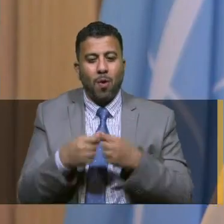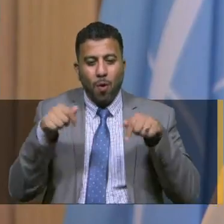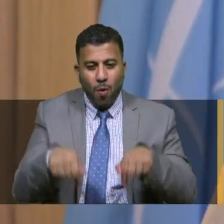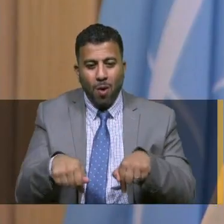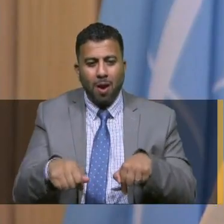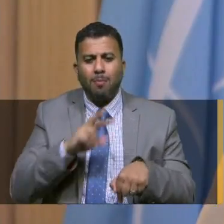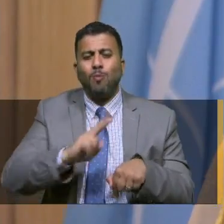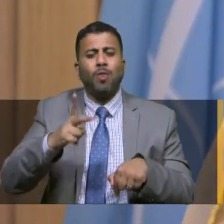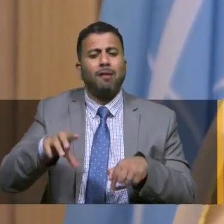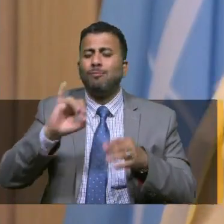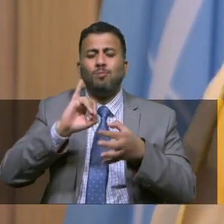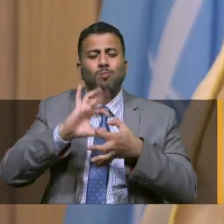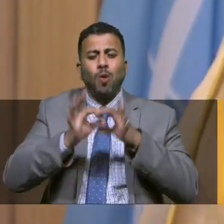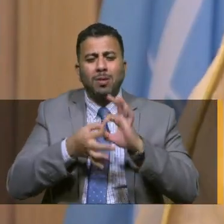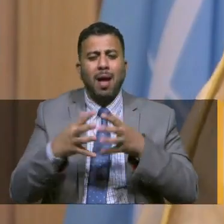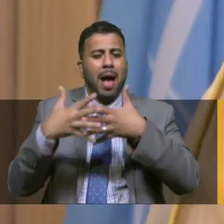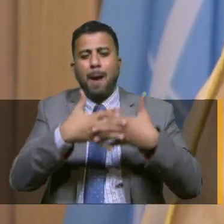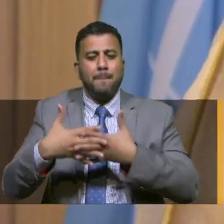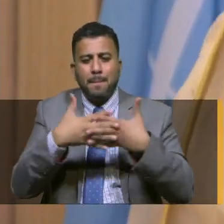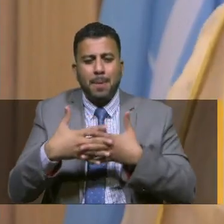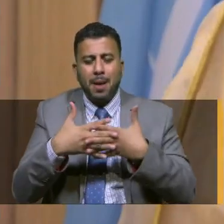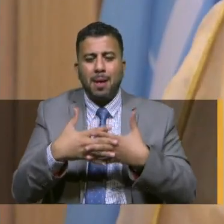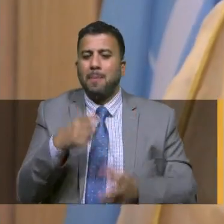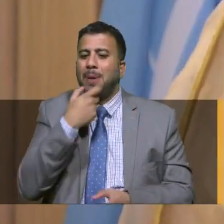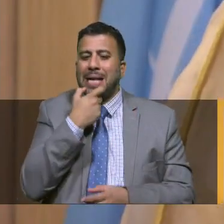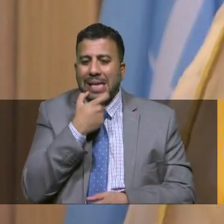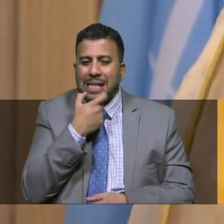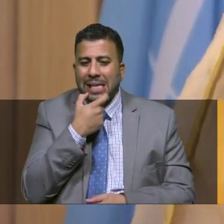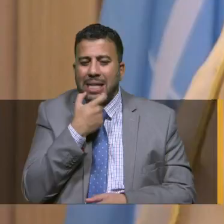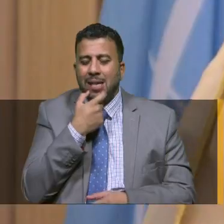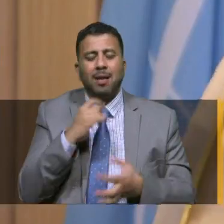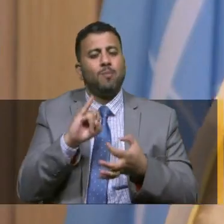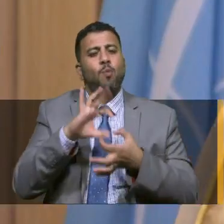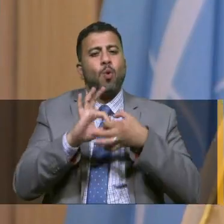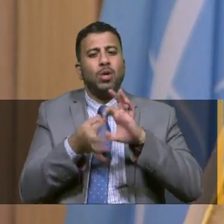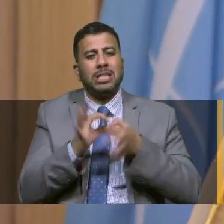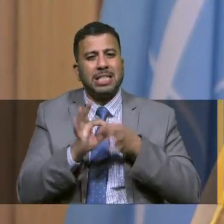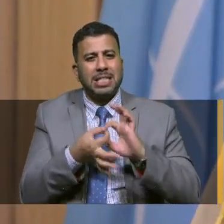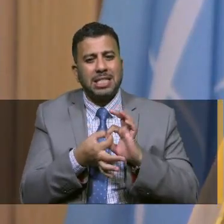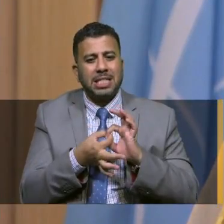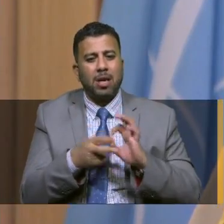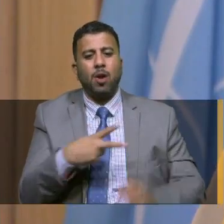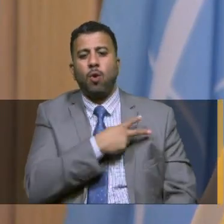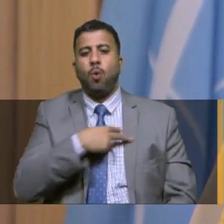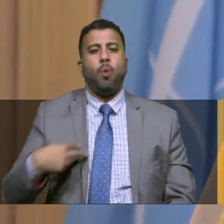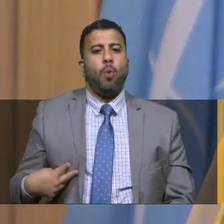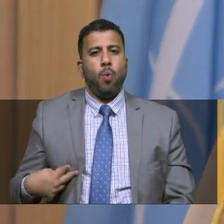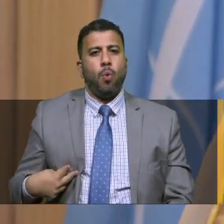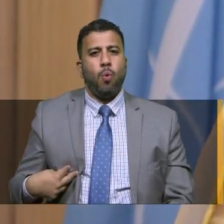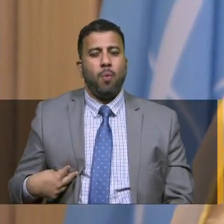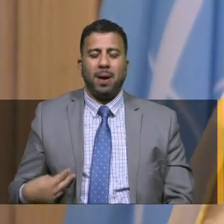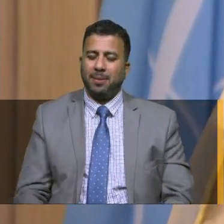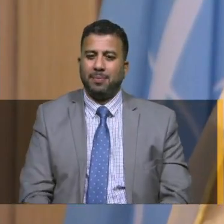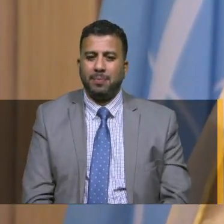organization, from America, from UK, and from local department